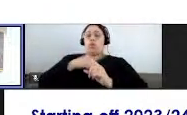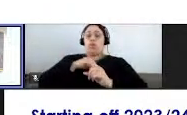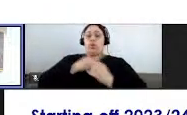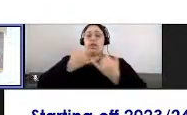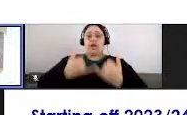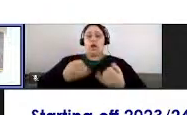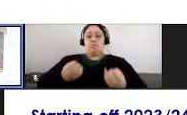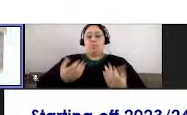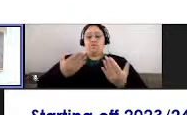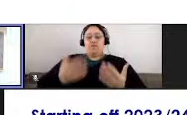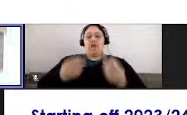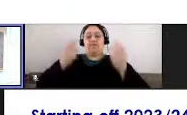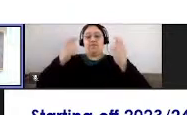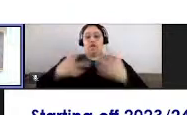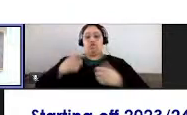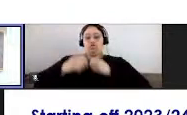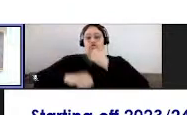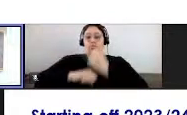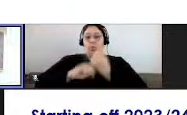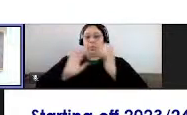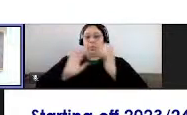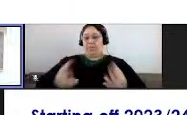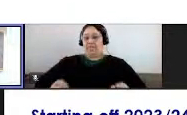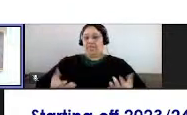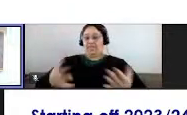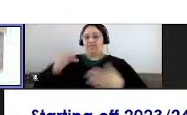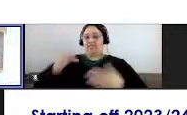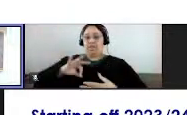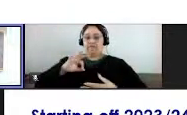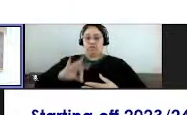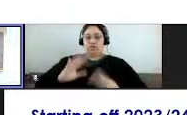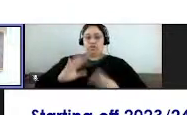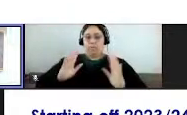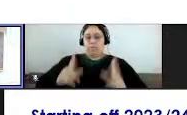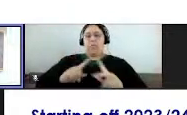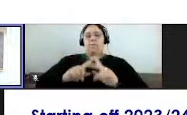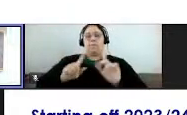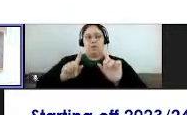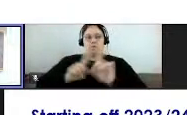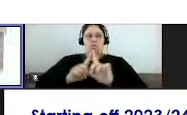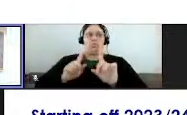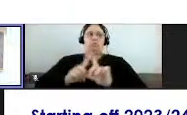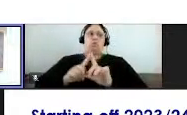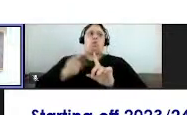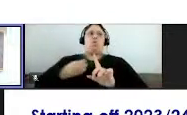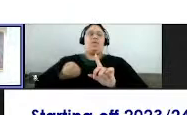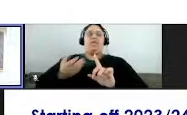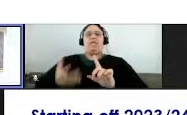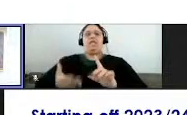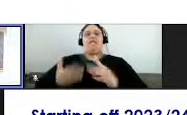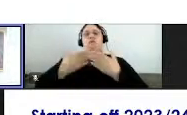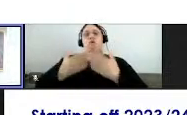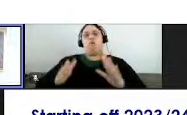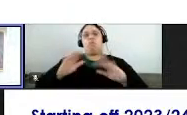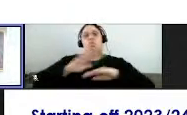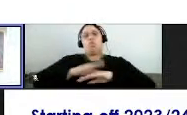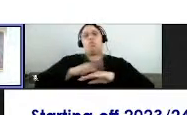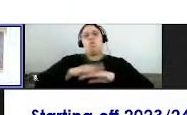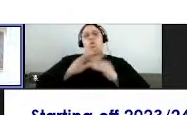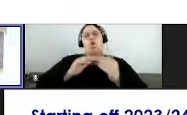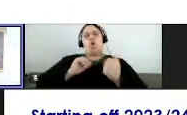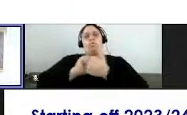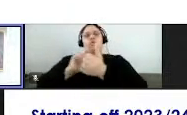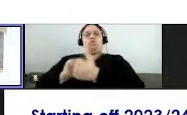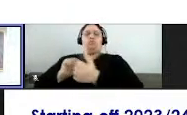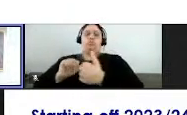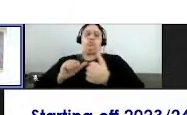be providing financial support to the beneficiaries of these funds, but at the same time, it's also unlocking great partnership